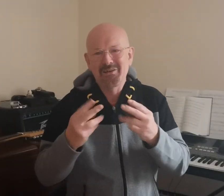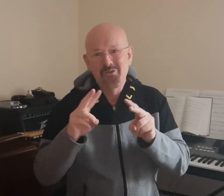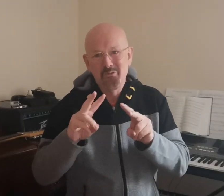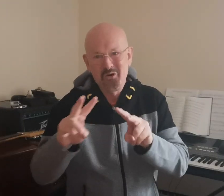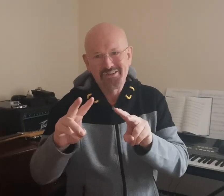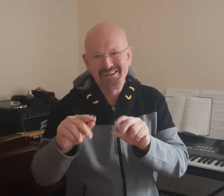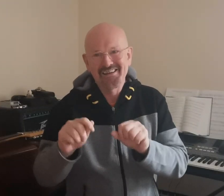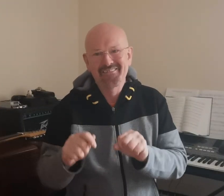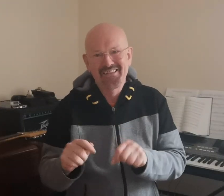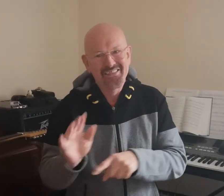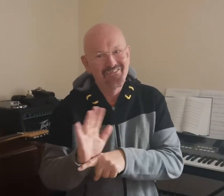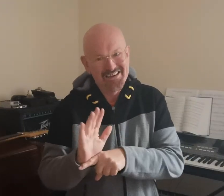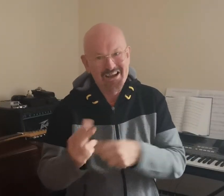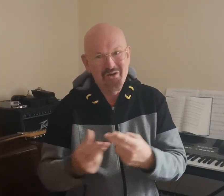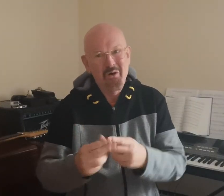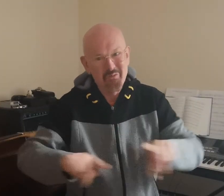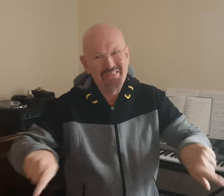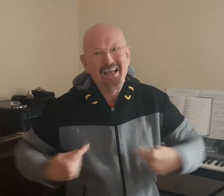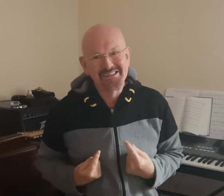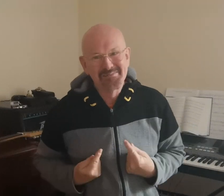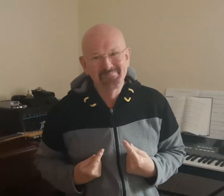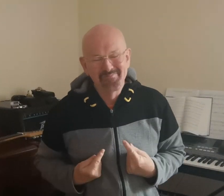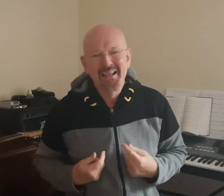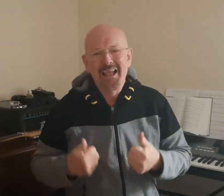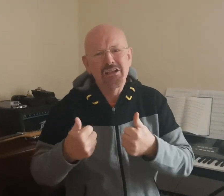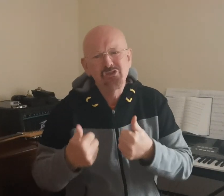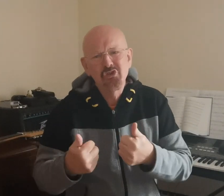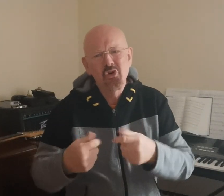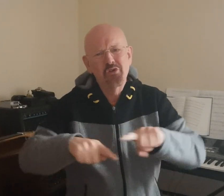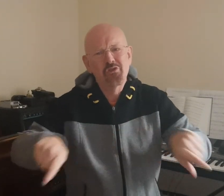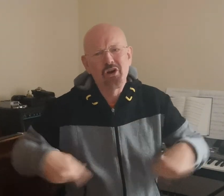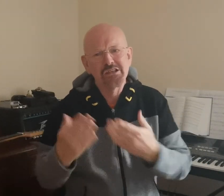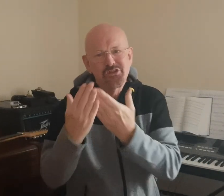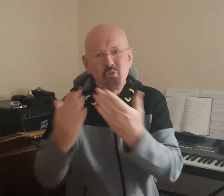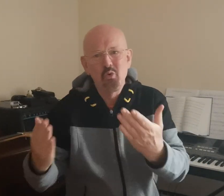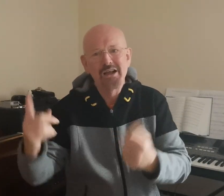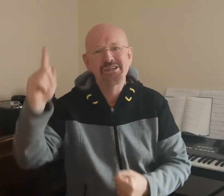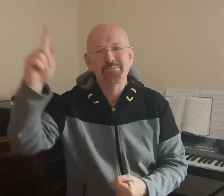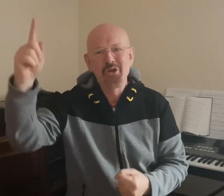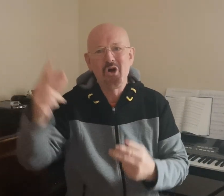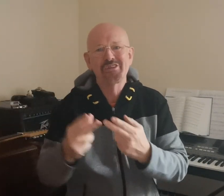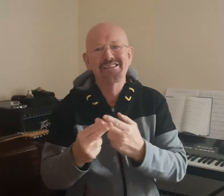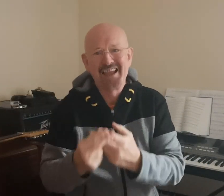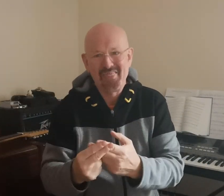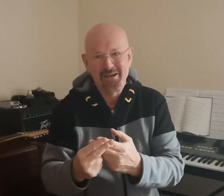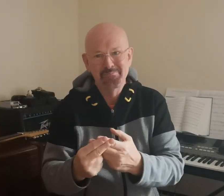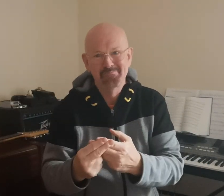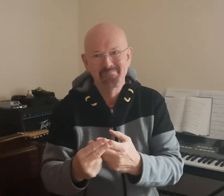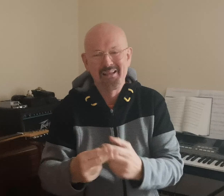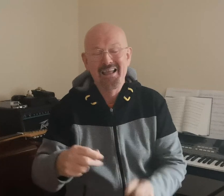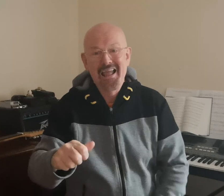Thank you for watching the video with us. It's good for us to worship God